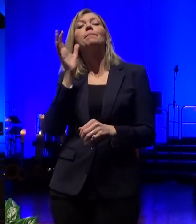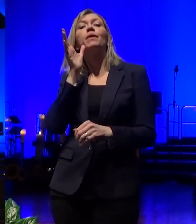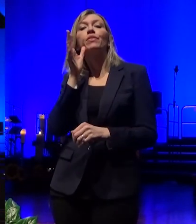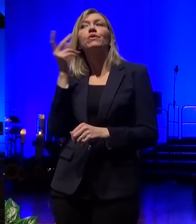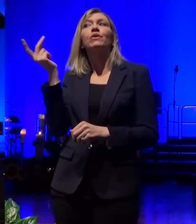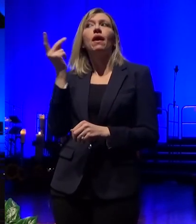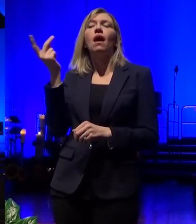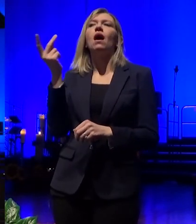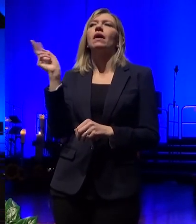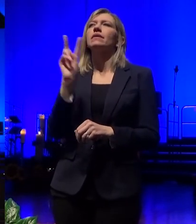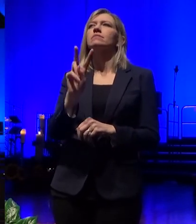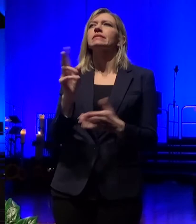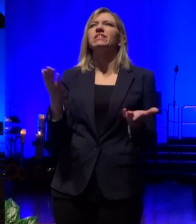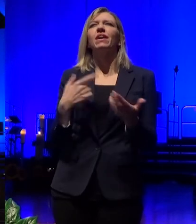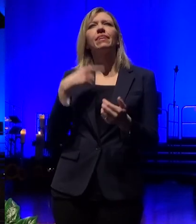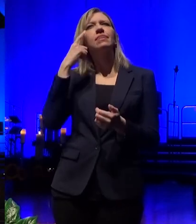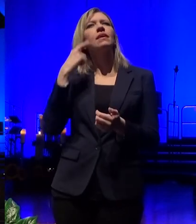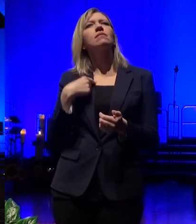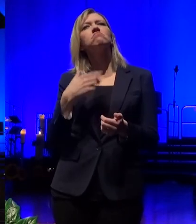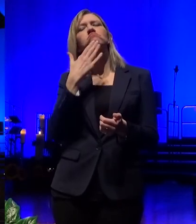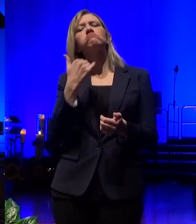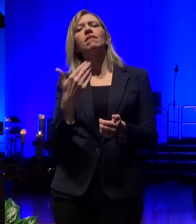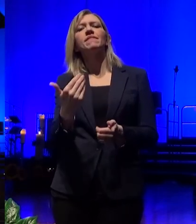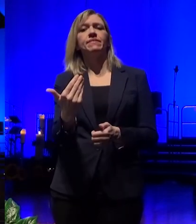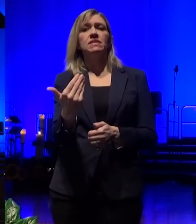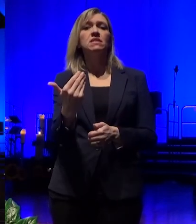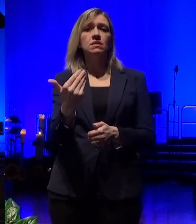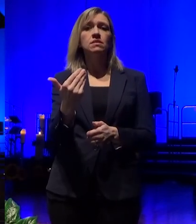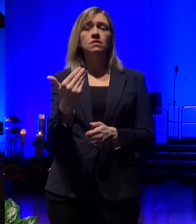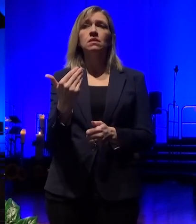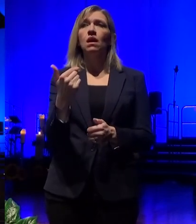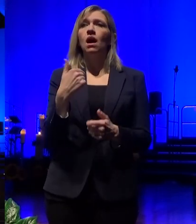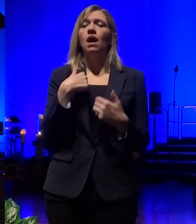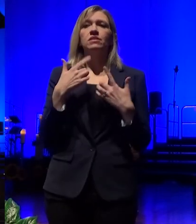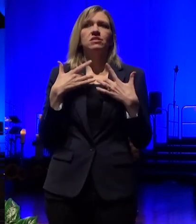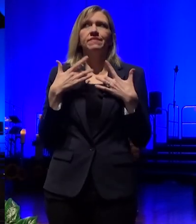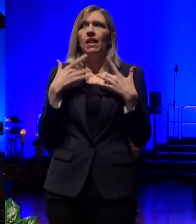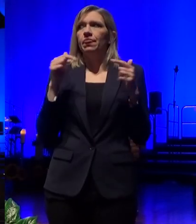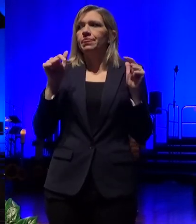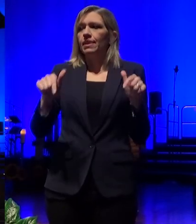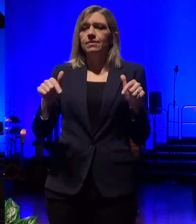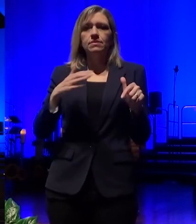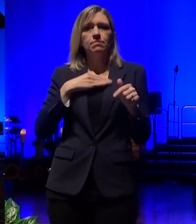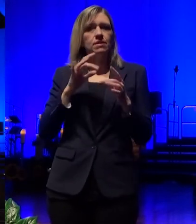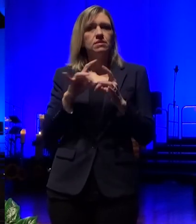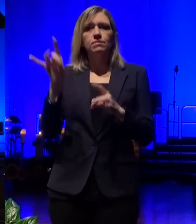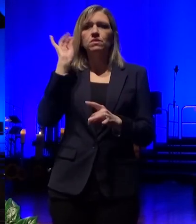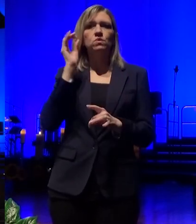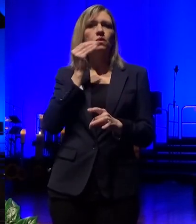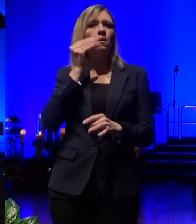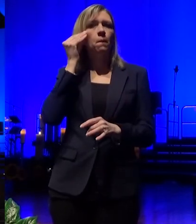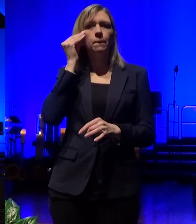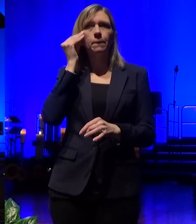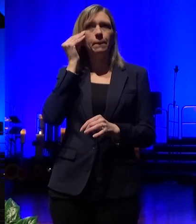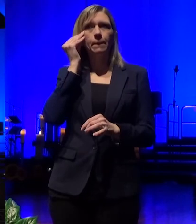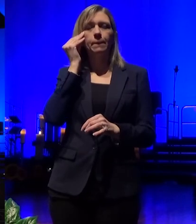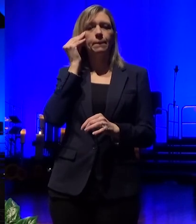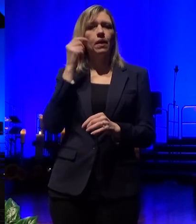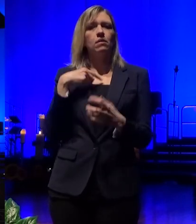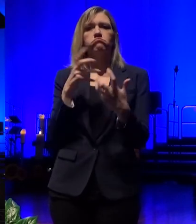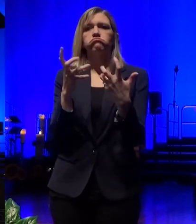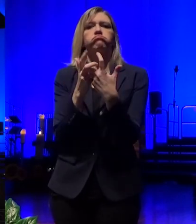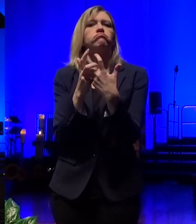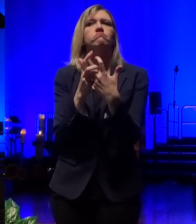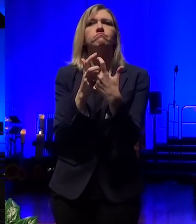came into this teaching. I think I was about 15 years old, and I felt like this was my spiritual home. This is where